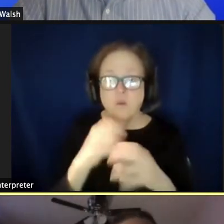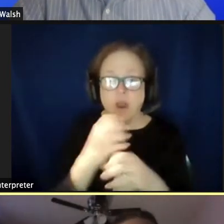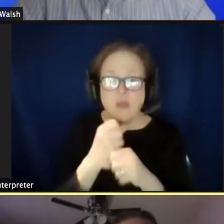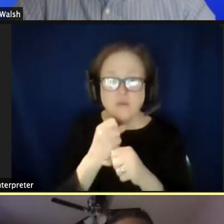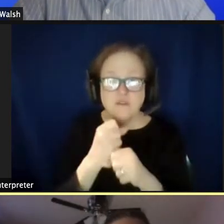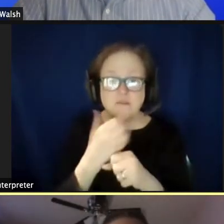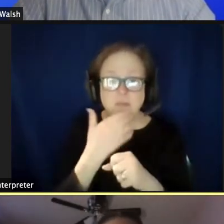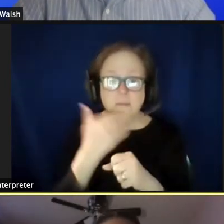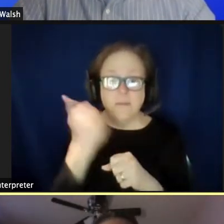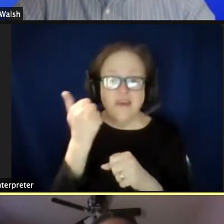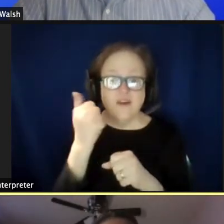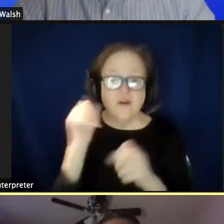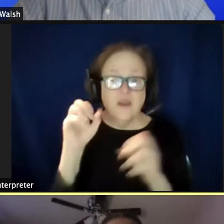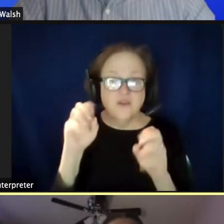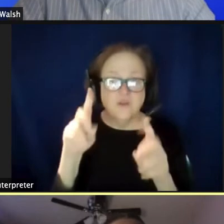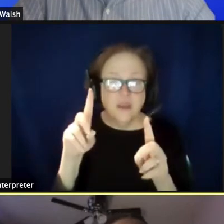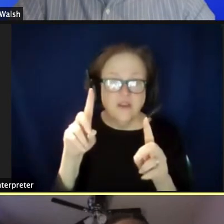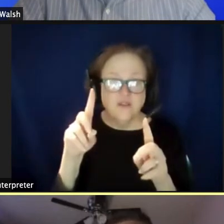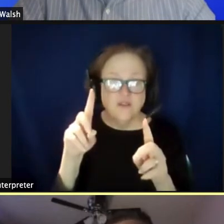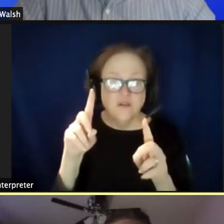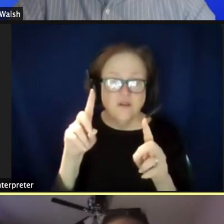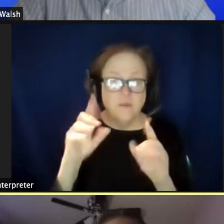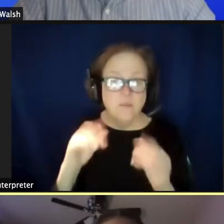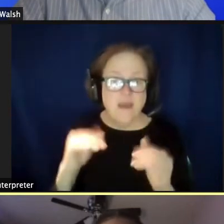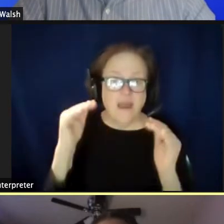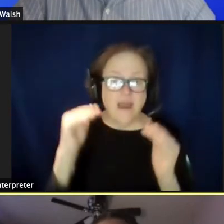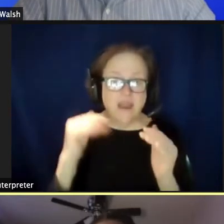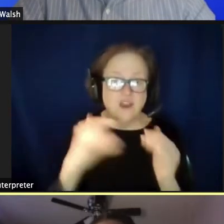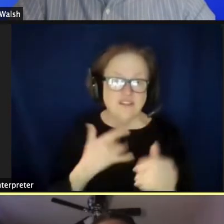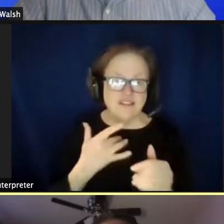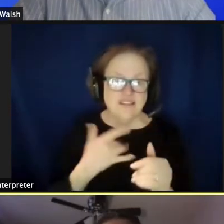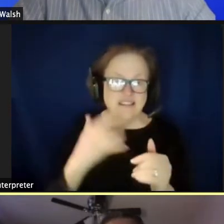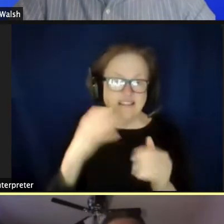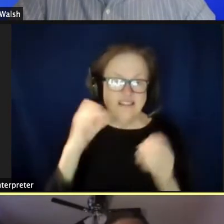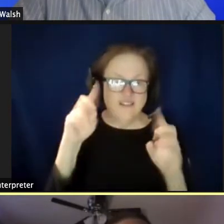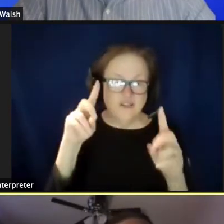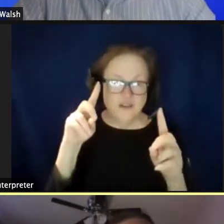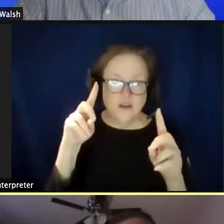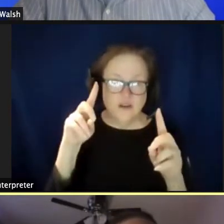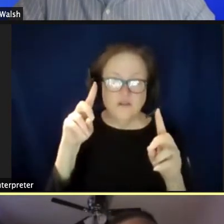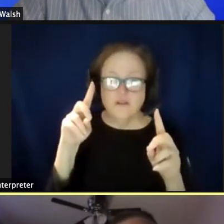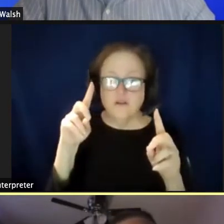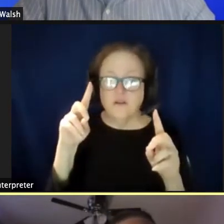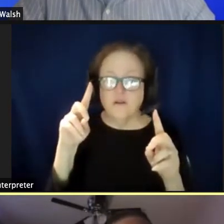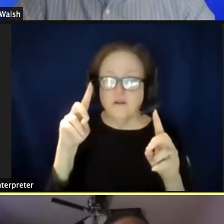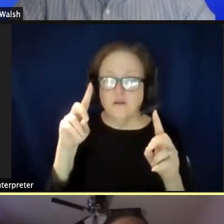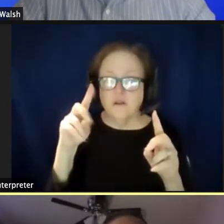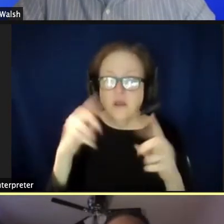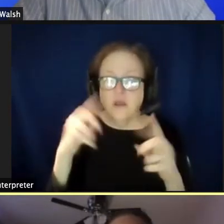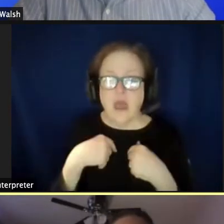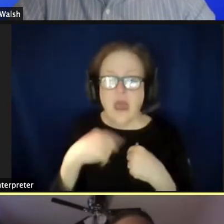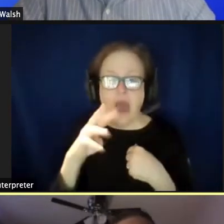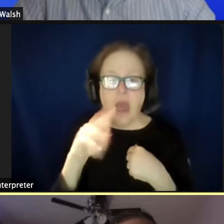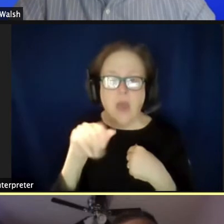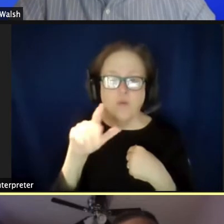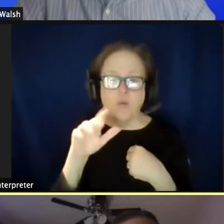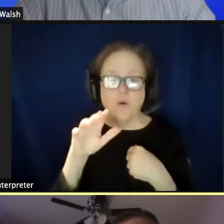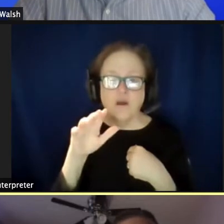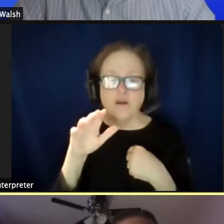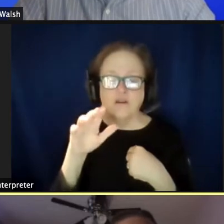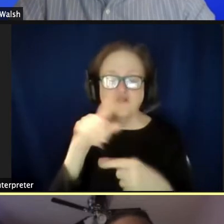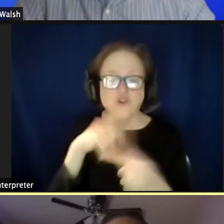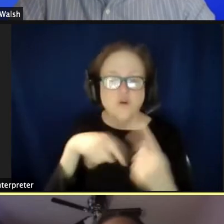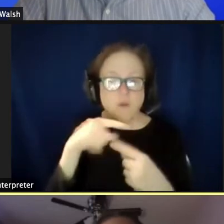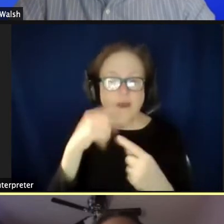education, my higher sense of education. I was around a better group of